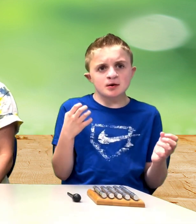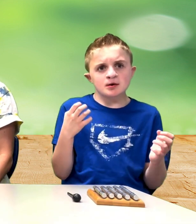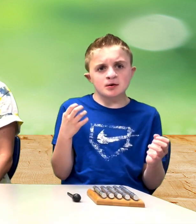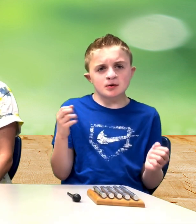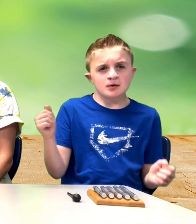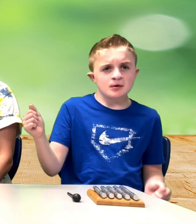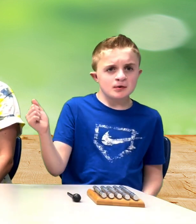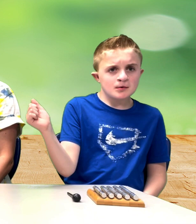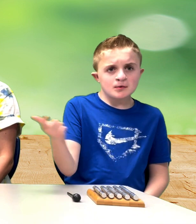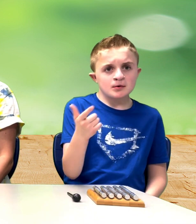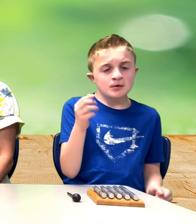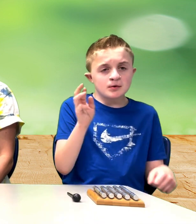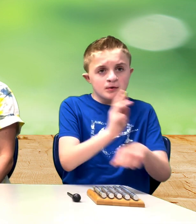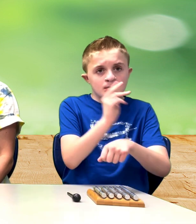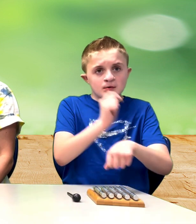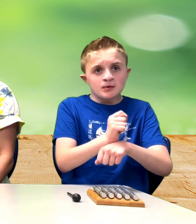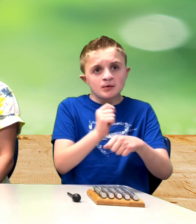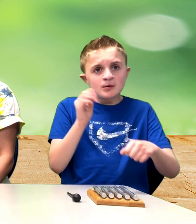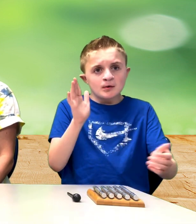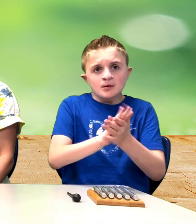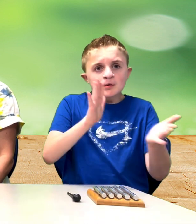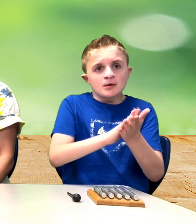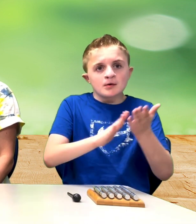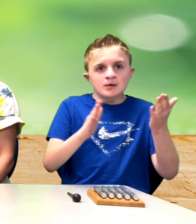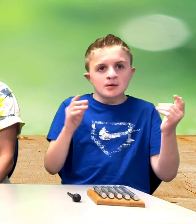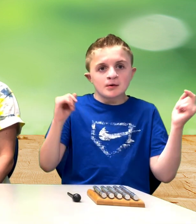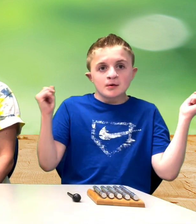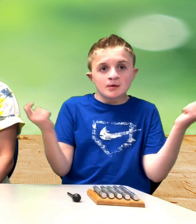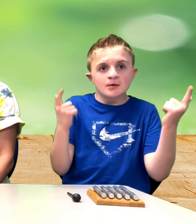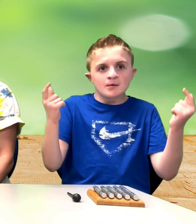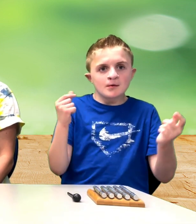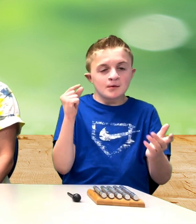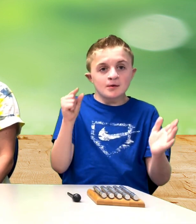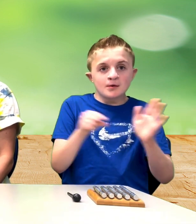school-wide conversation about the following.